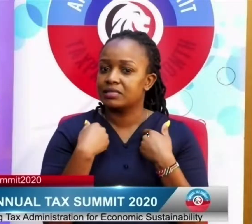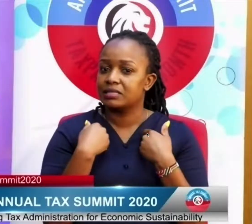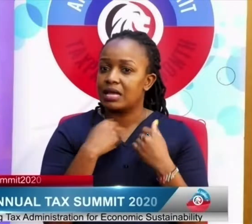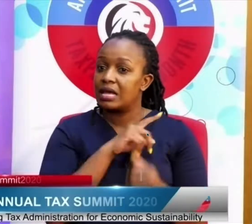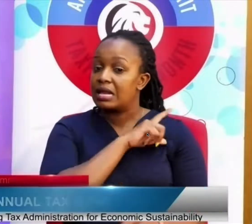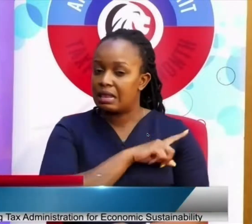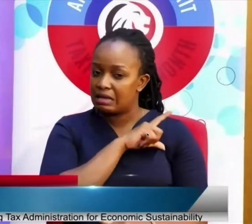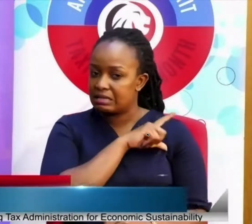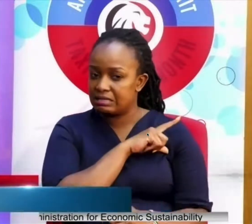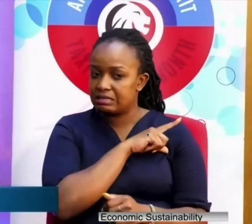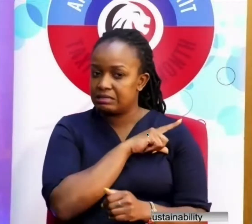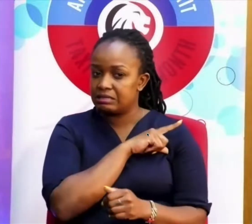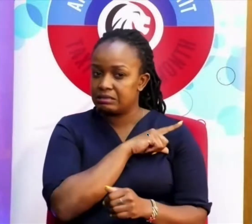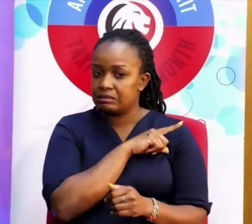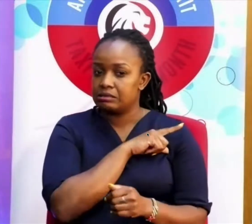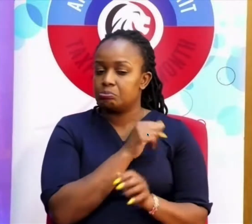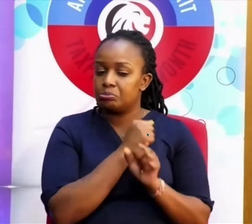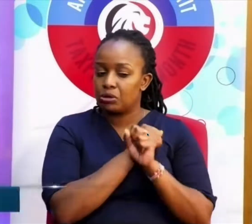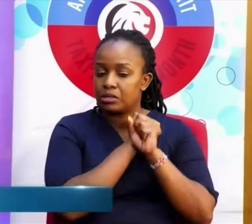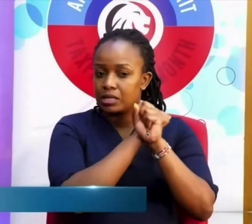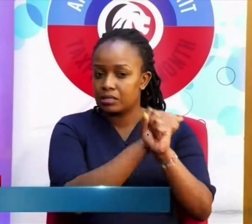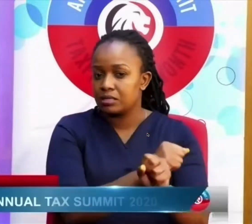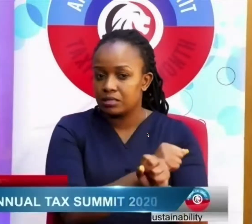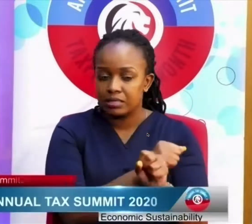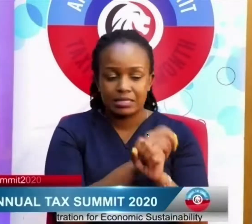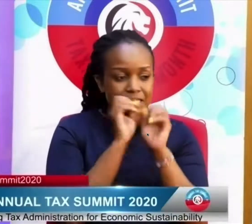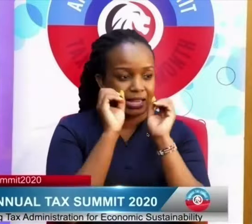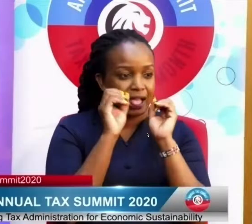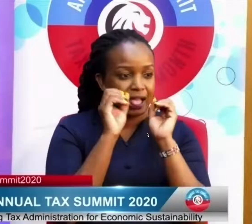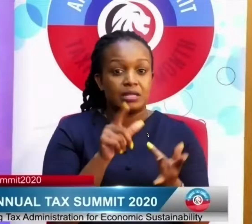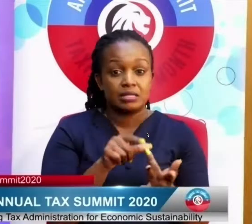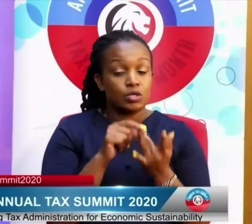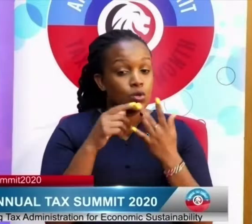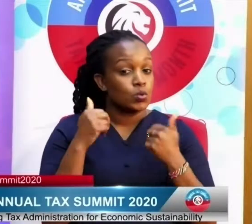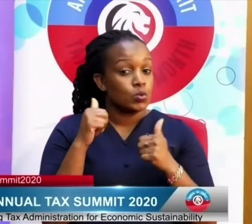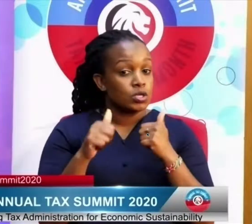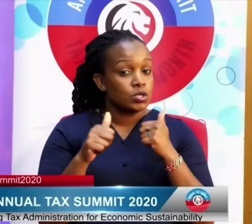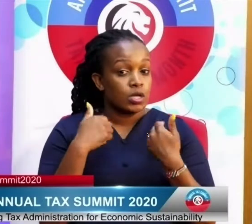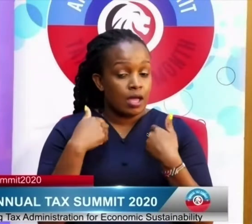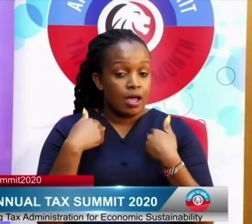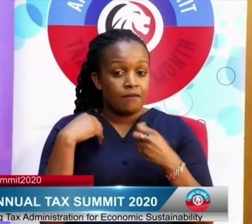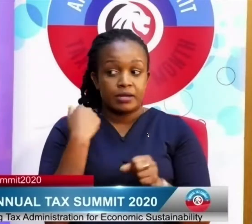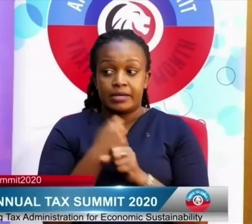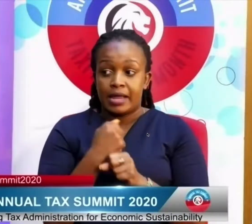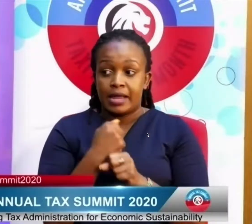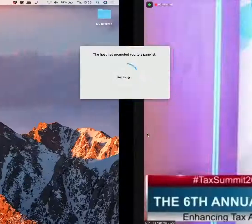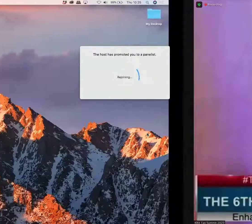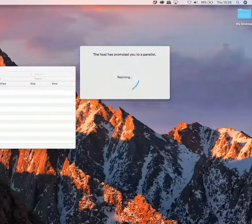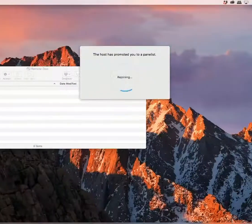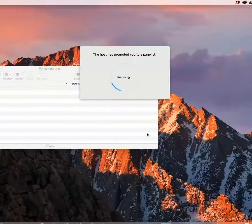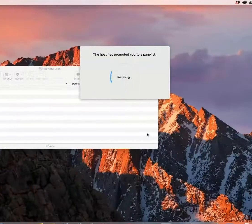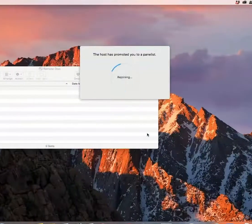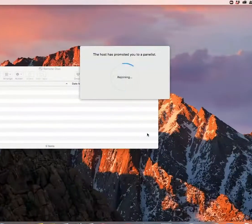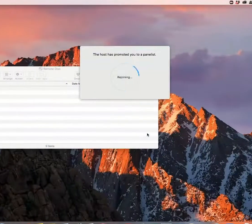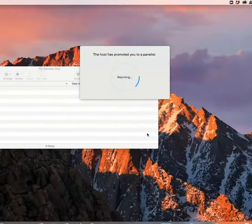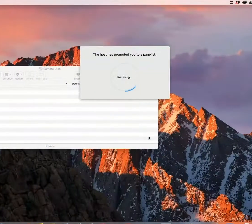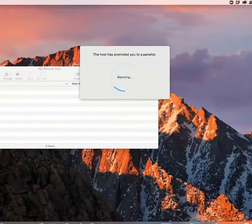of anything special that we have done. That is to my understanding, but